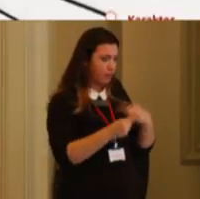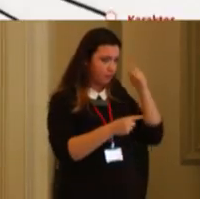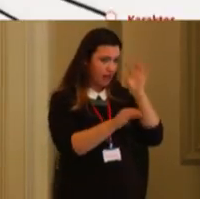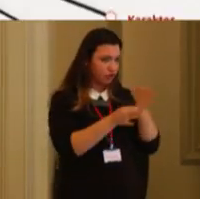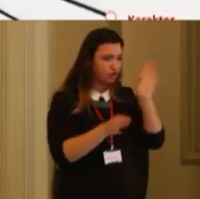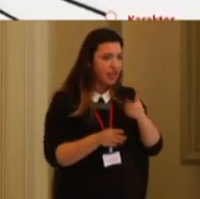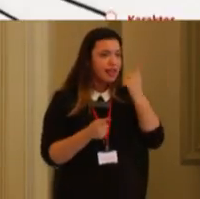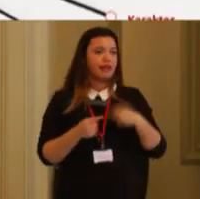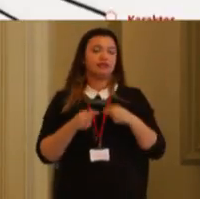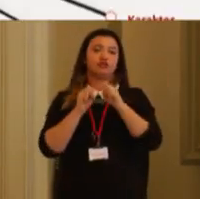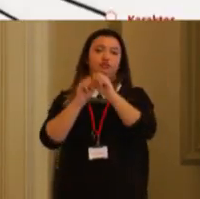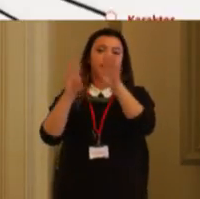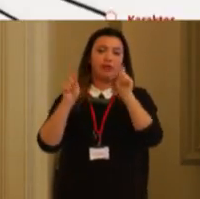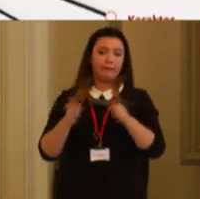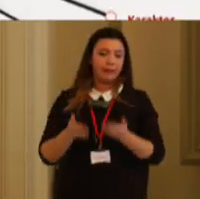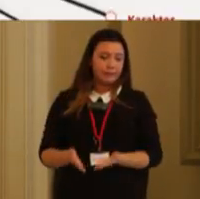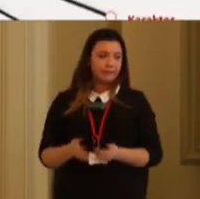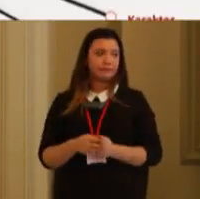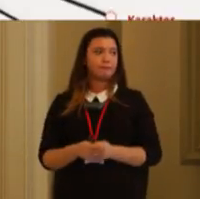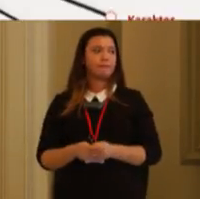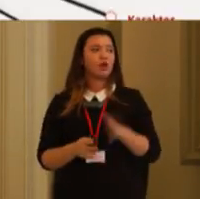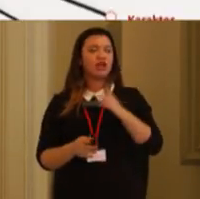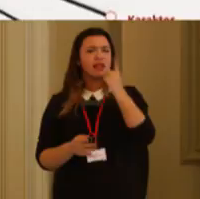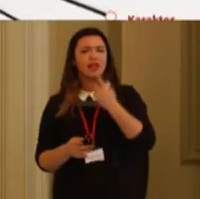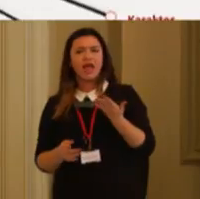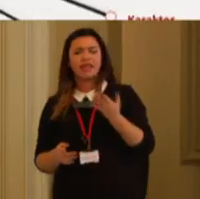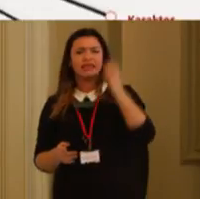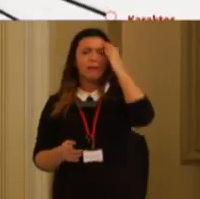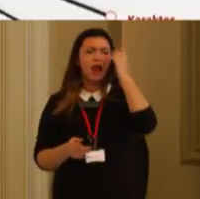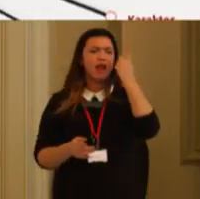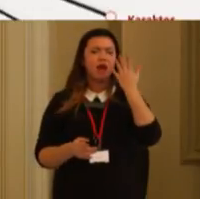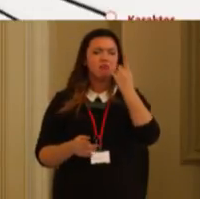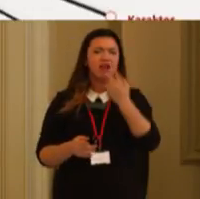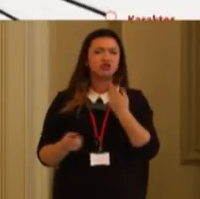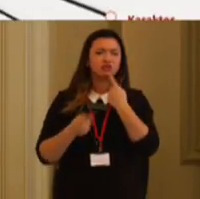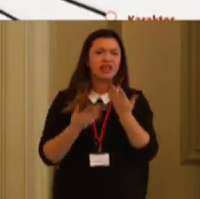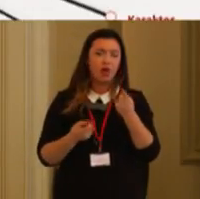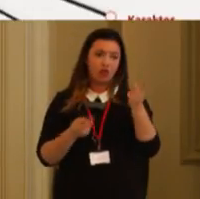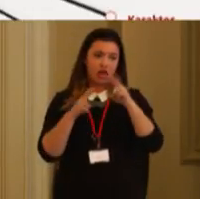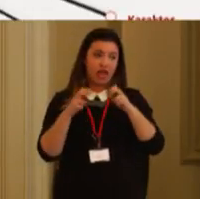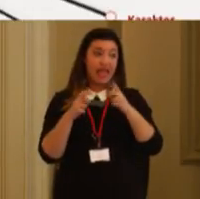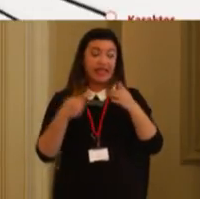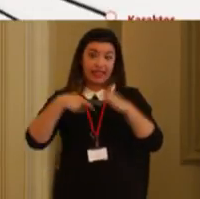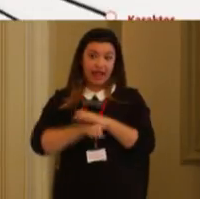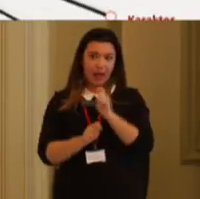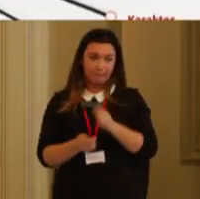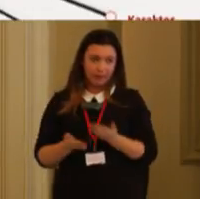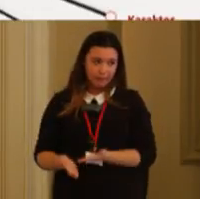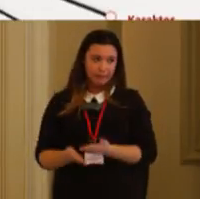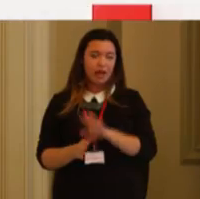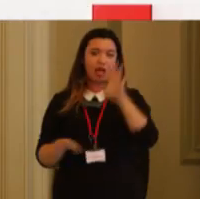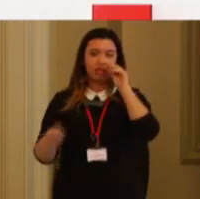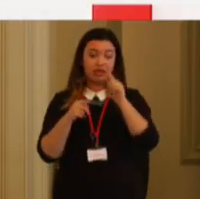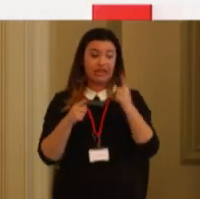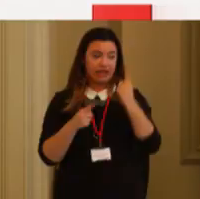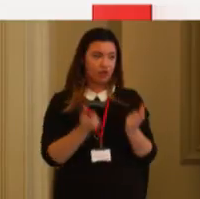moved on to the qualitative part of the survey. So there were like lots and lots of findings that comes out of the